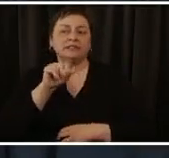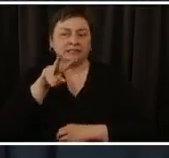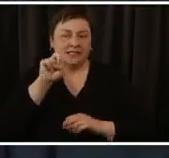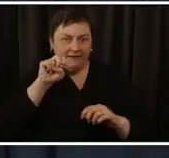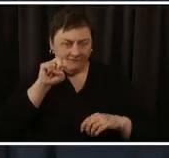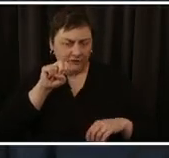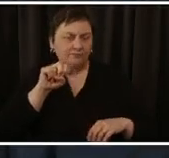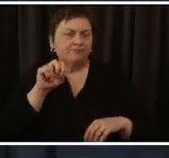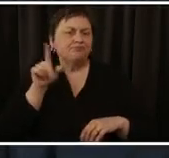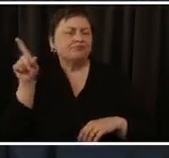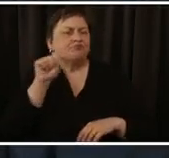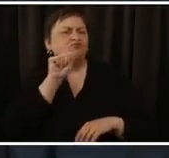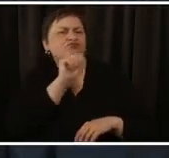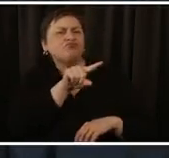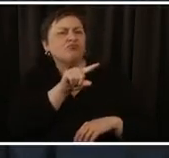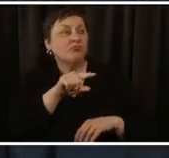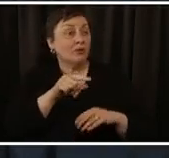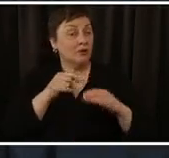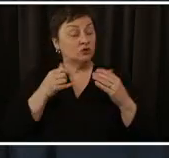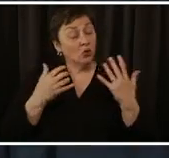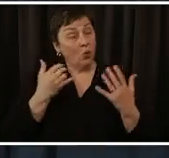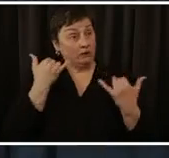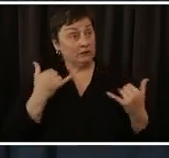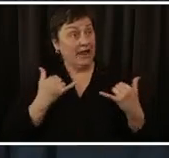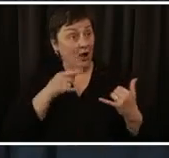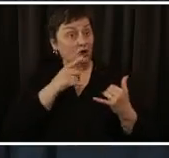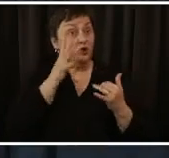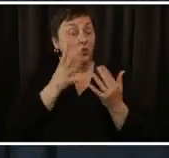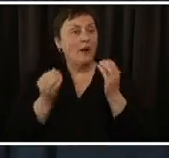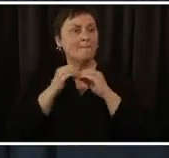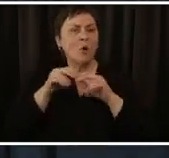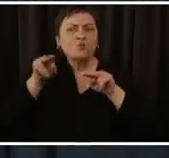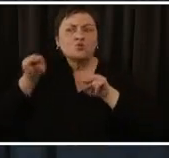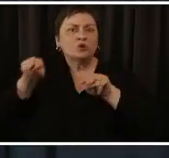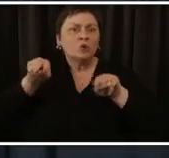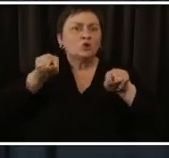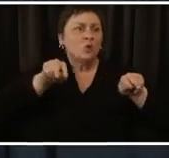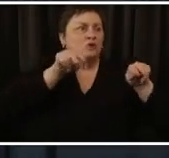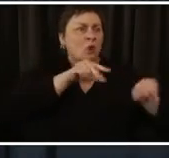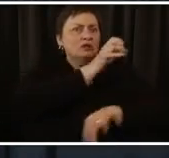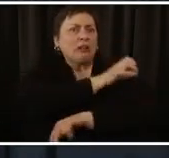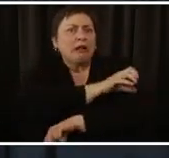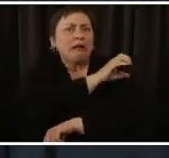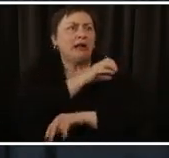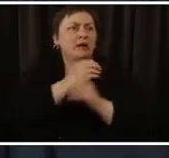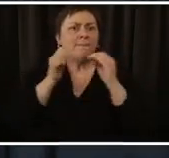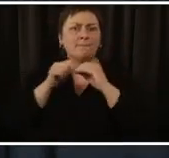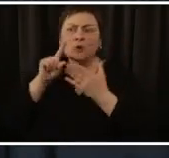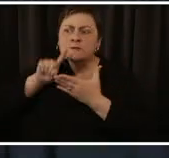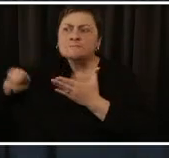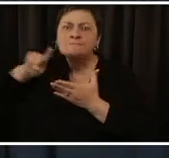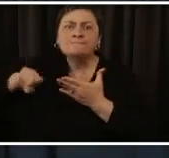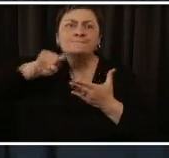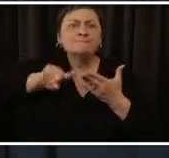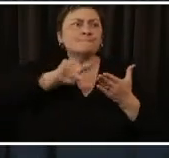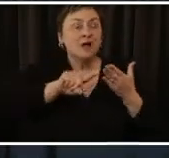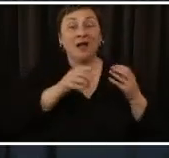and inspect more facilities and do this on a more regular basis? I hate to nail down on this point, but we're getting a lot of questions from viewers about